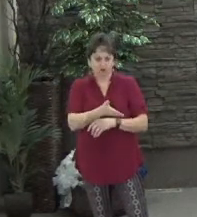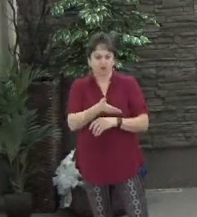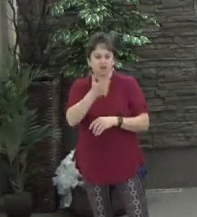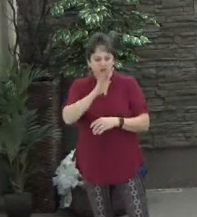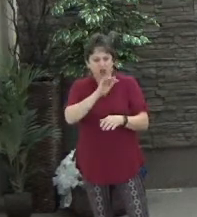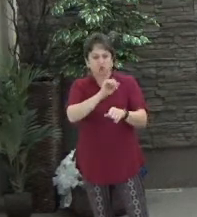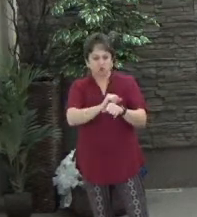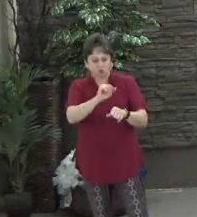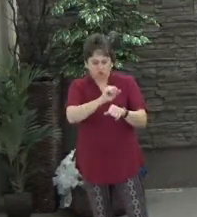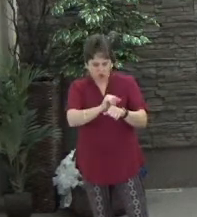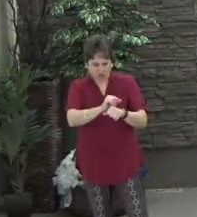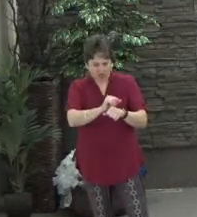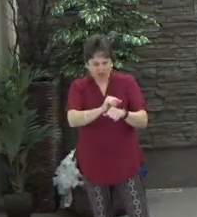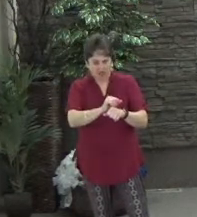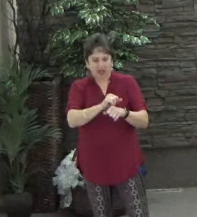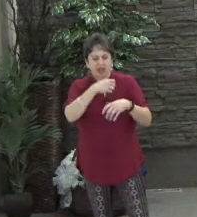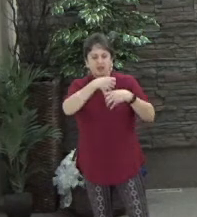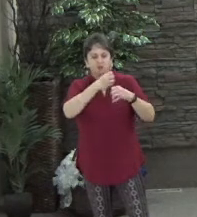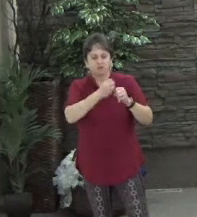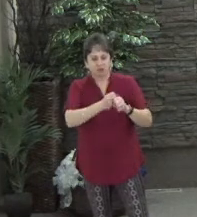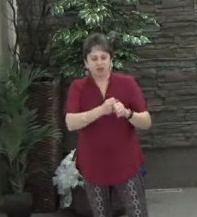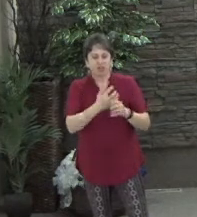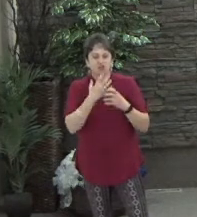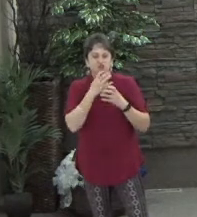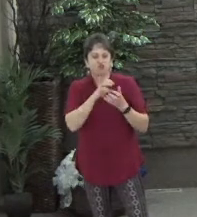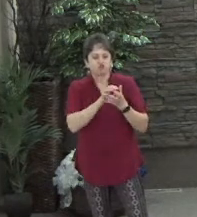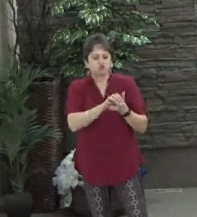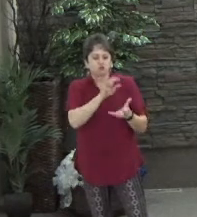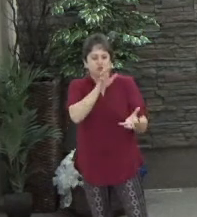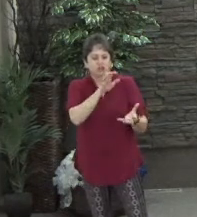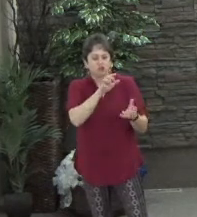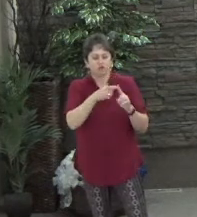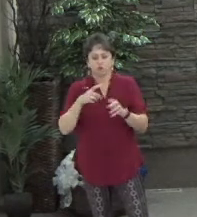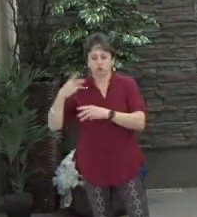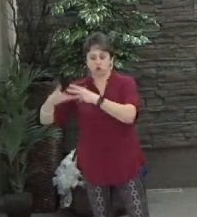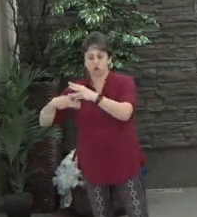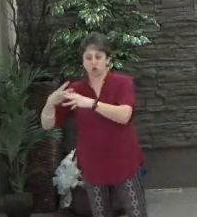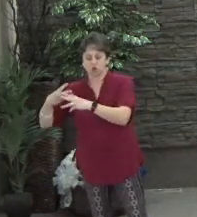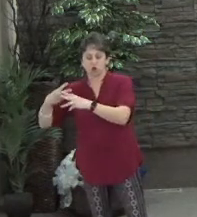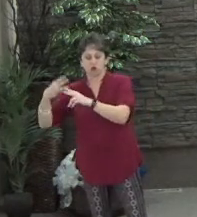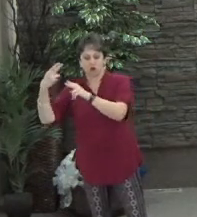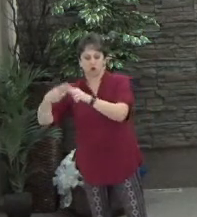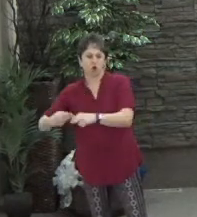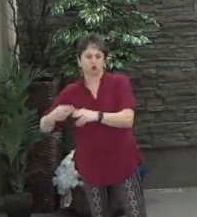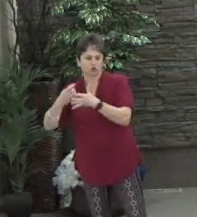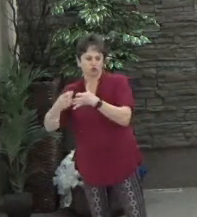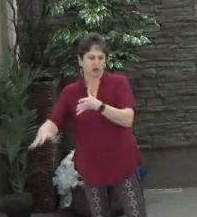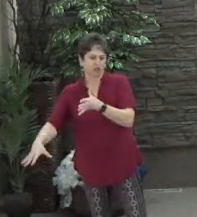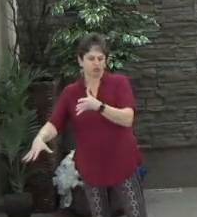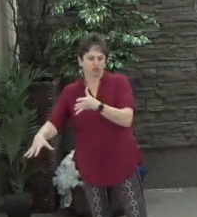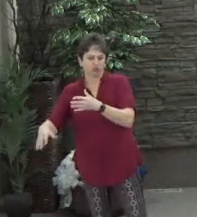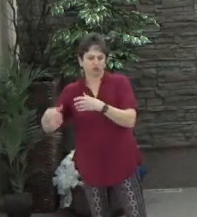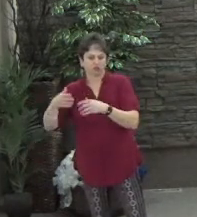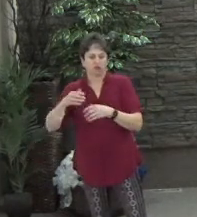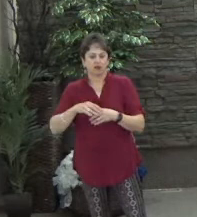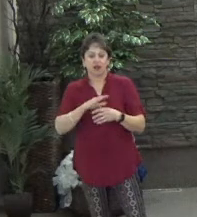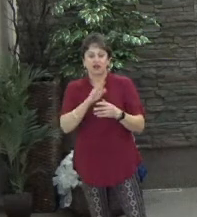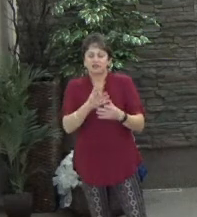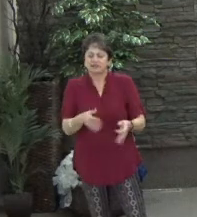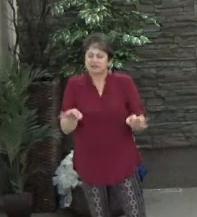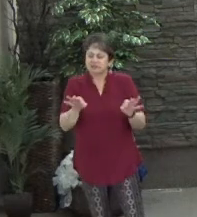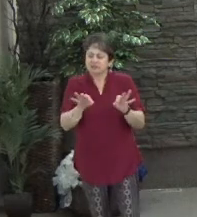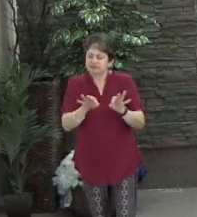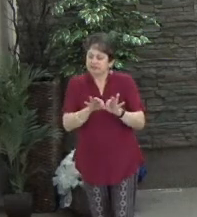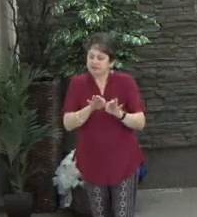was at work. And He was making treasure out of what the world called trash. And here's the key point this